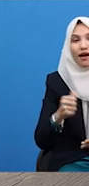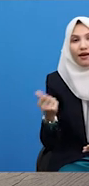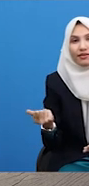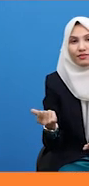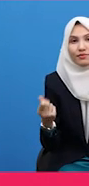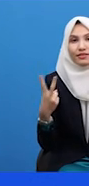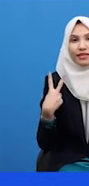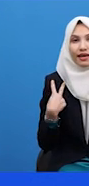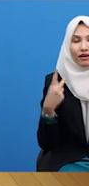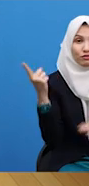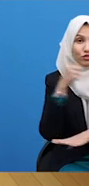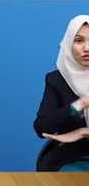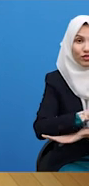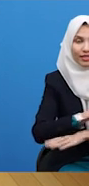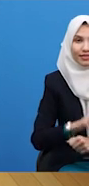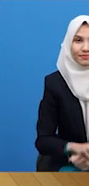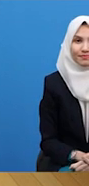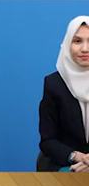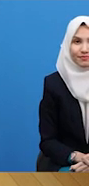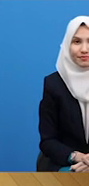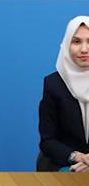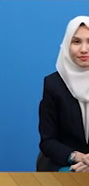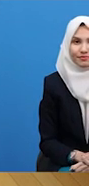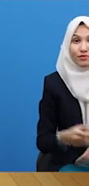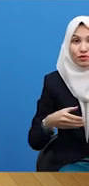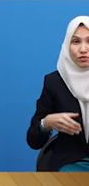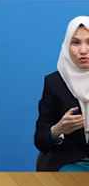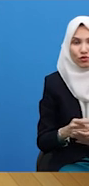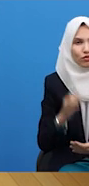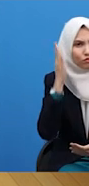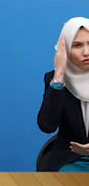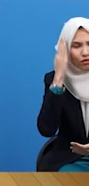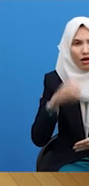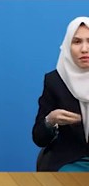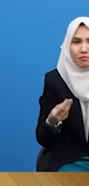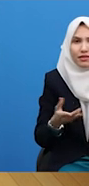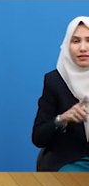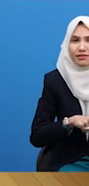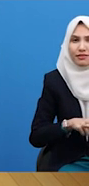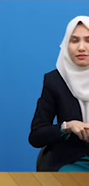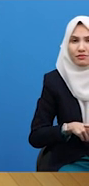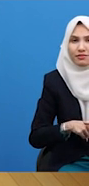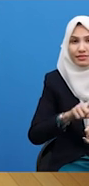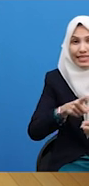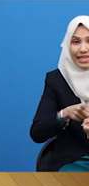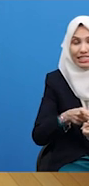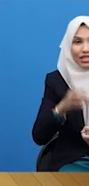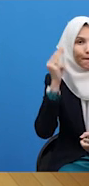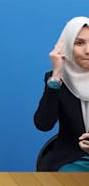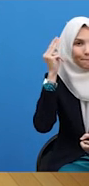today. Did you notice how many times Aina and Sally changed their minds?